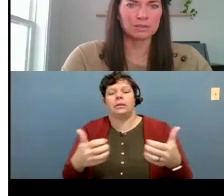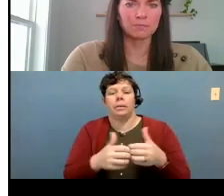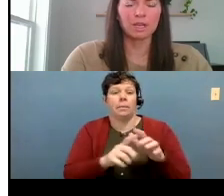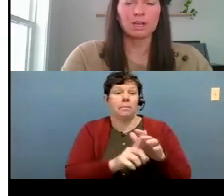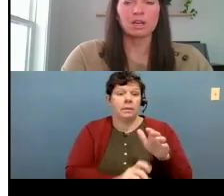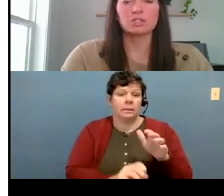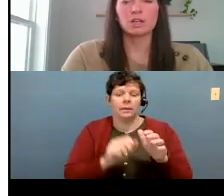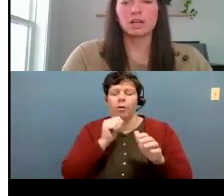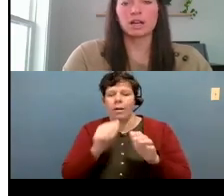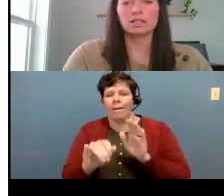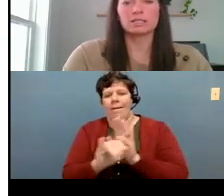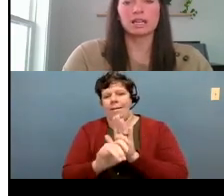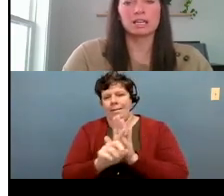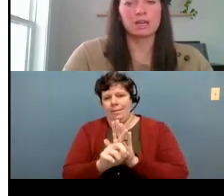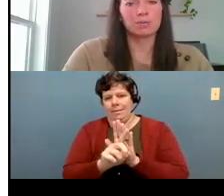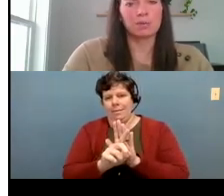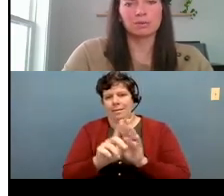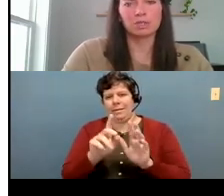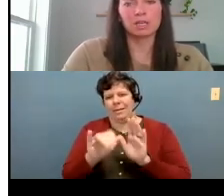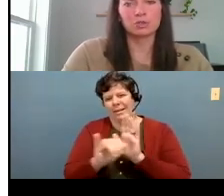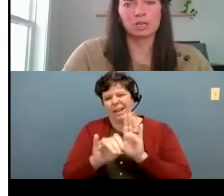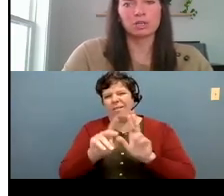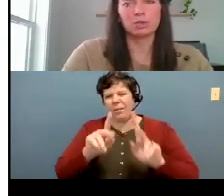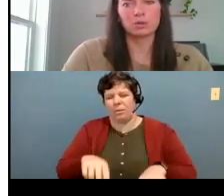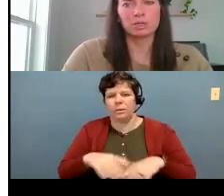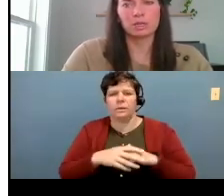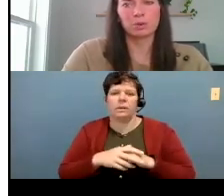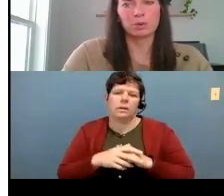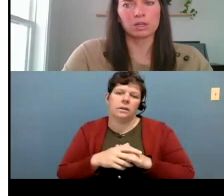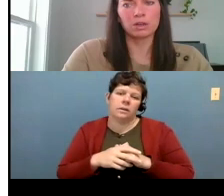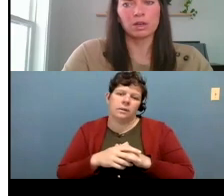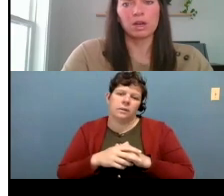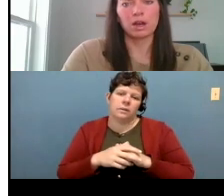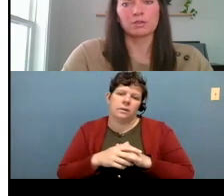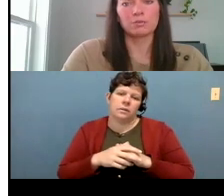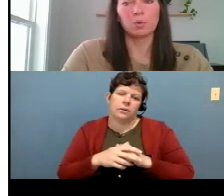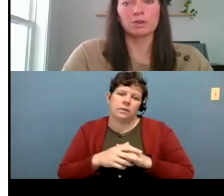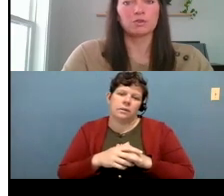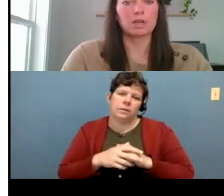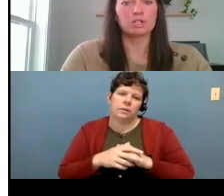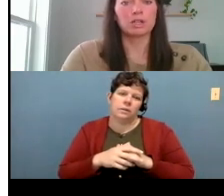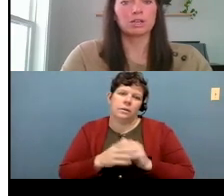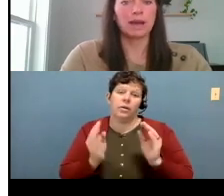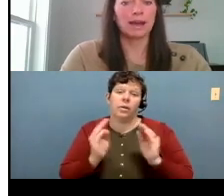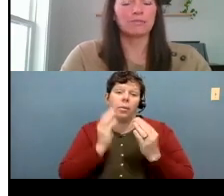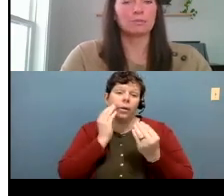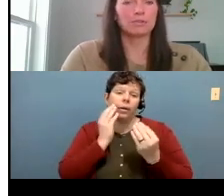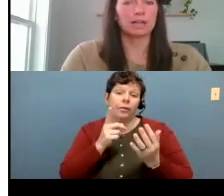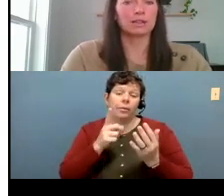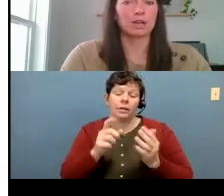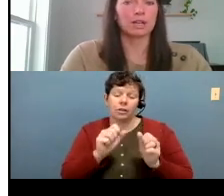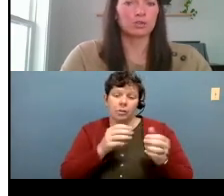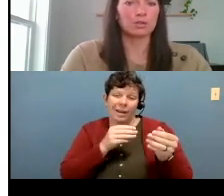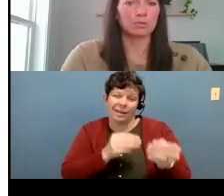persons. So I like to say, keep that in mind when entering your missing person. The more information that you have to